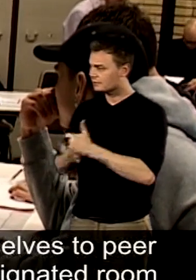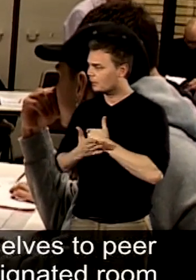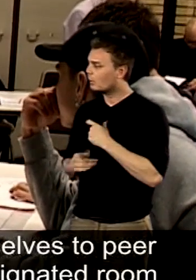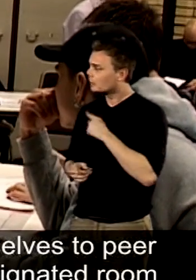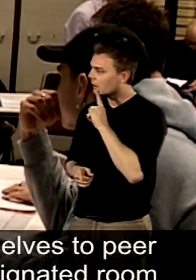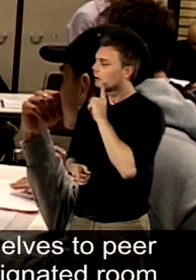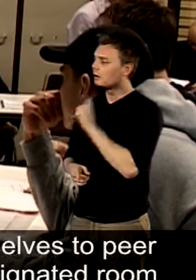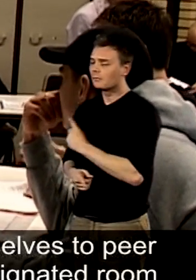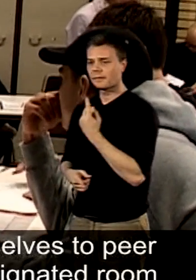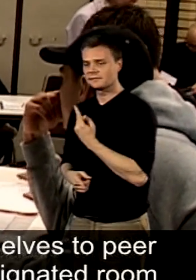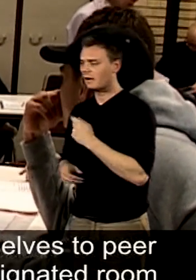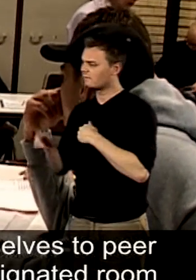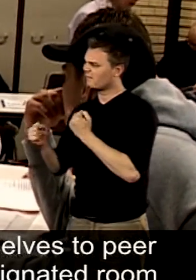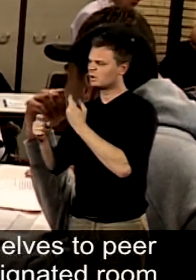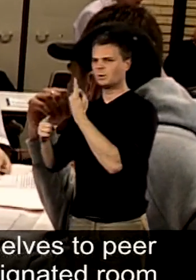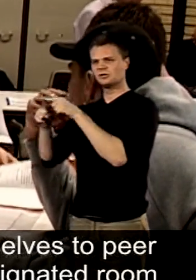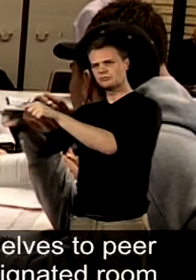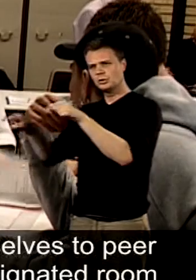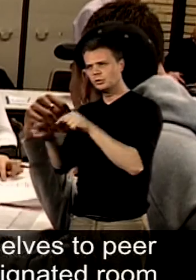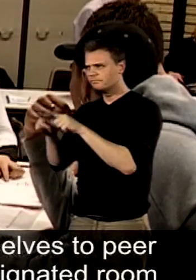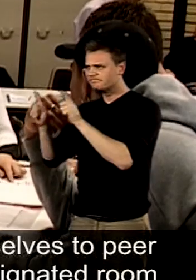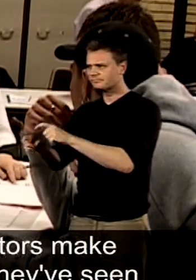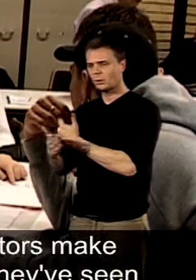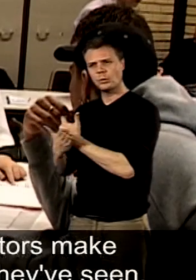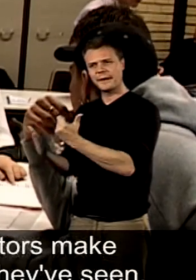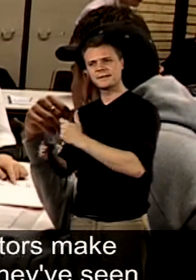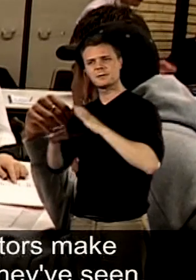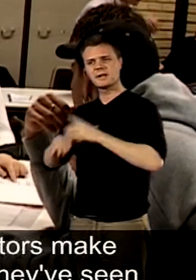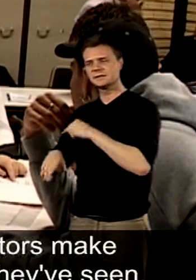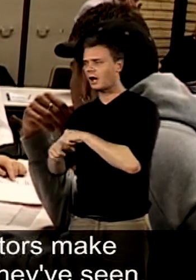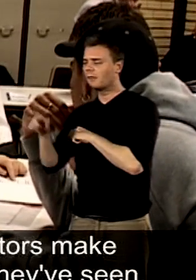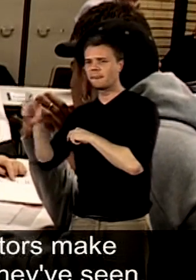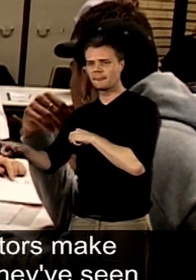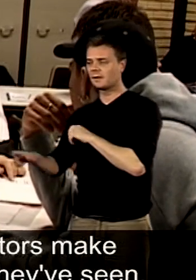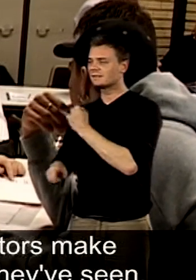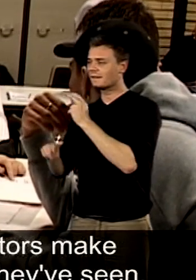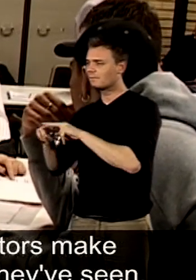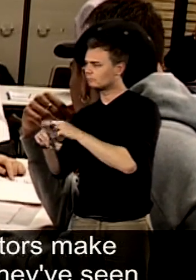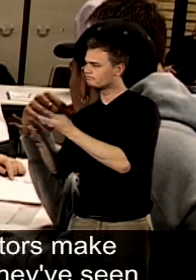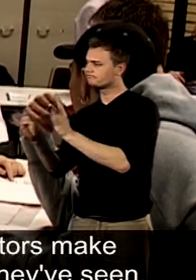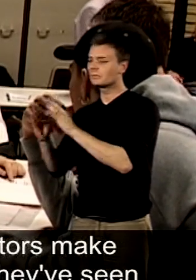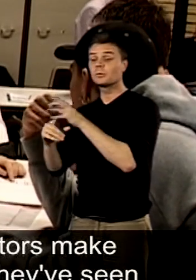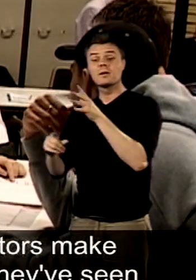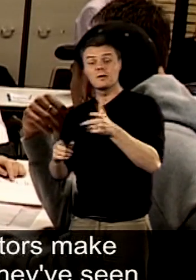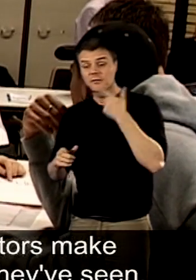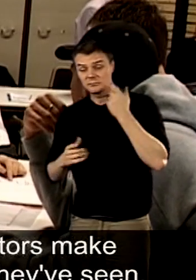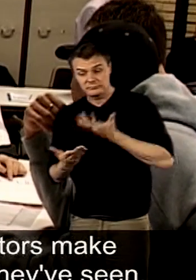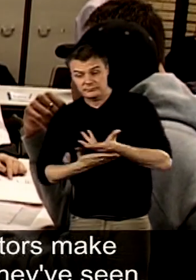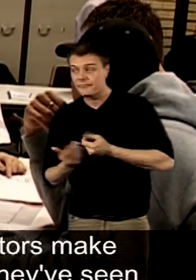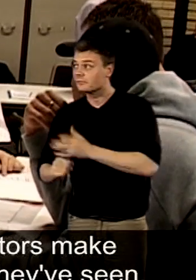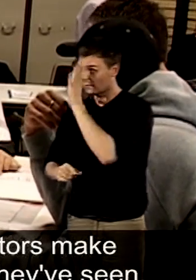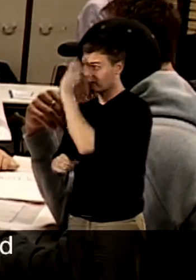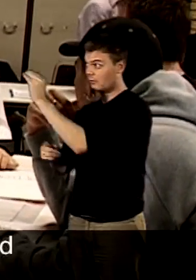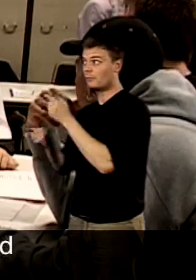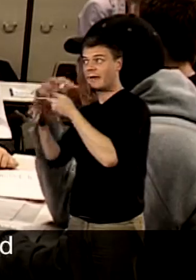refer themselves to peer mentors who are available in a designated room at break times. The sixth form mentors make heads of year aware of the pupils